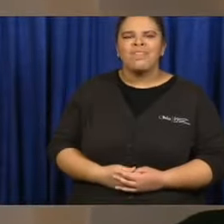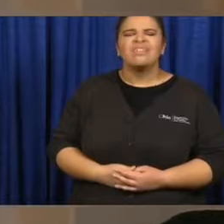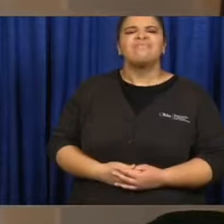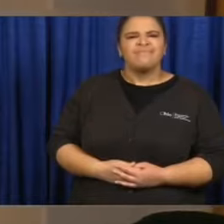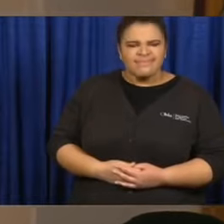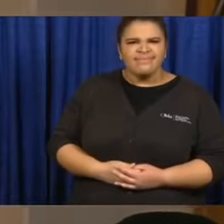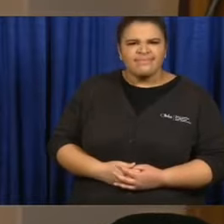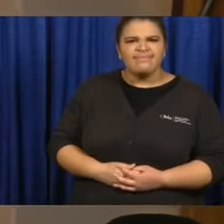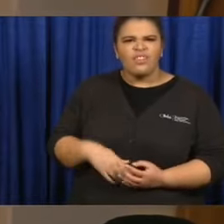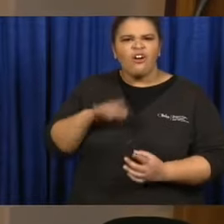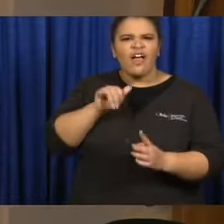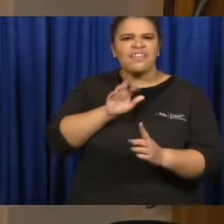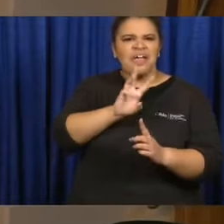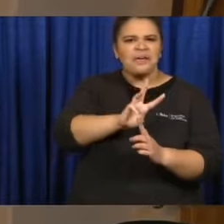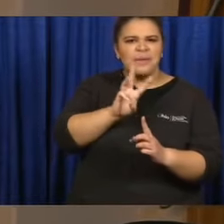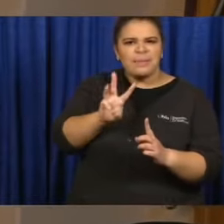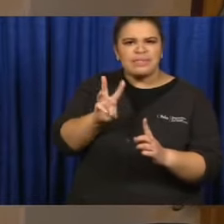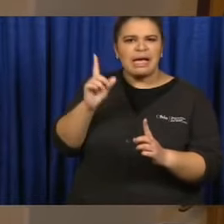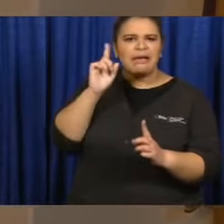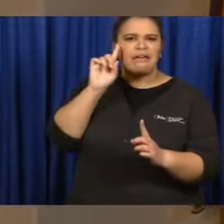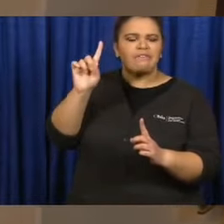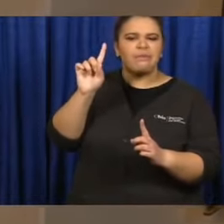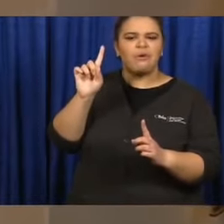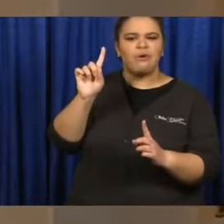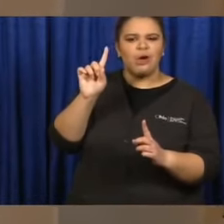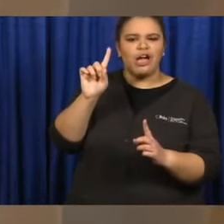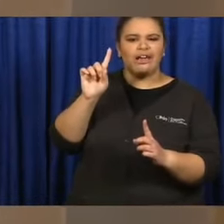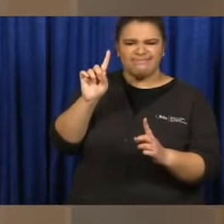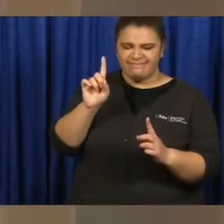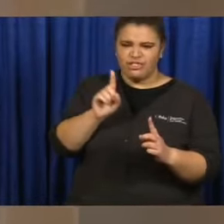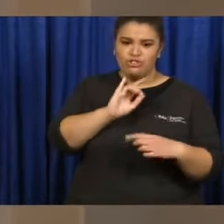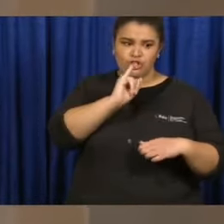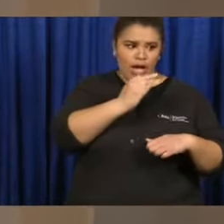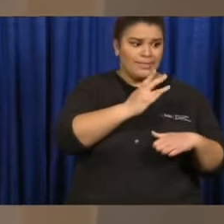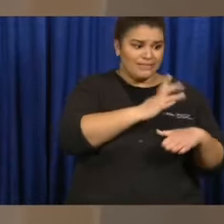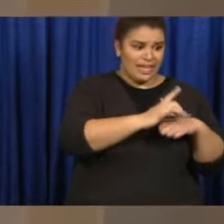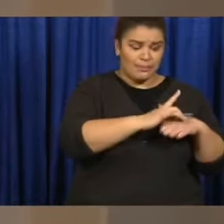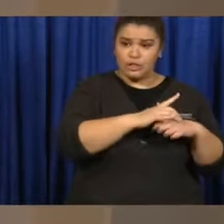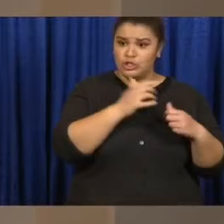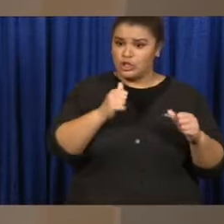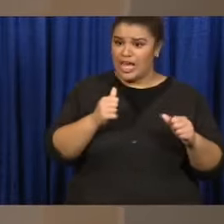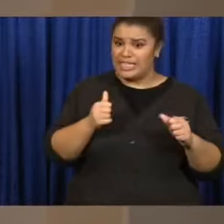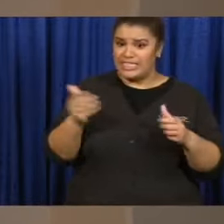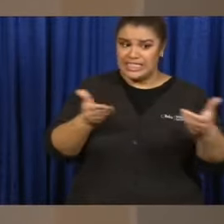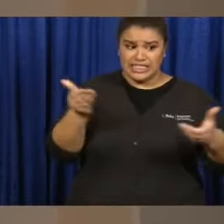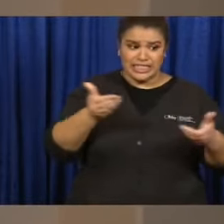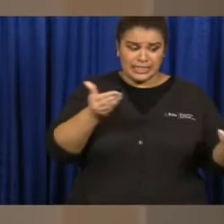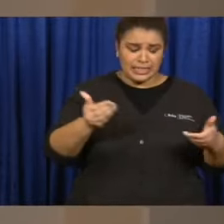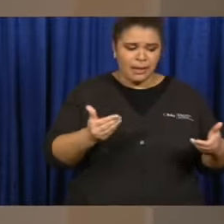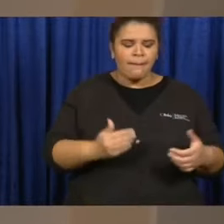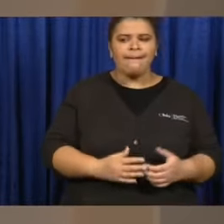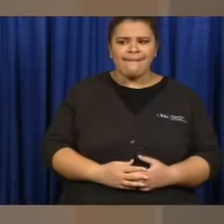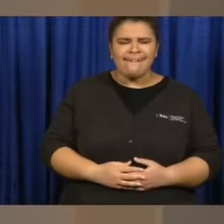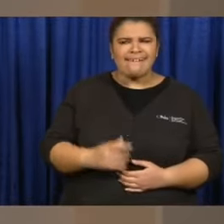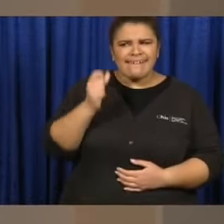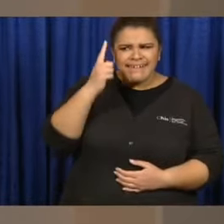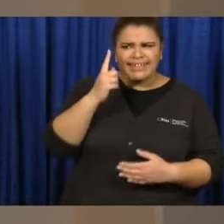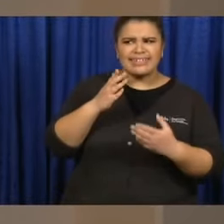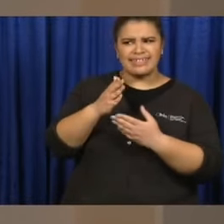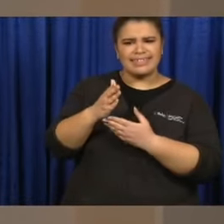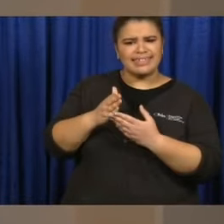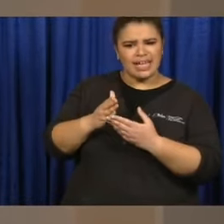website or the portal for helping to fill these many jobs out there, we have heard from some people, say laid off